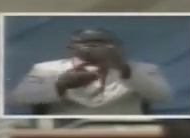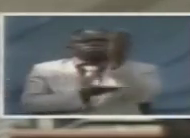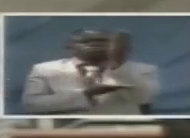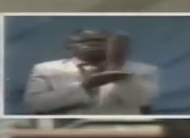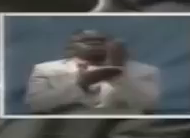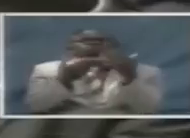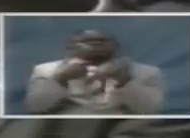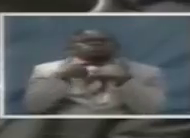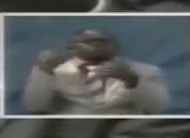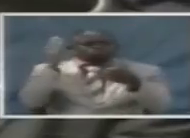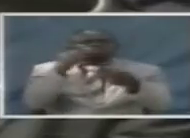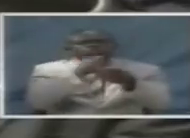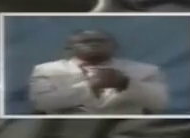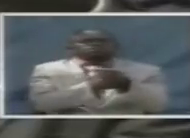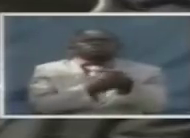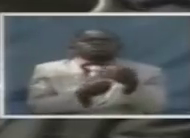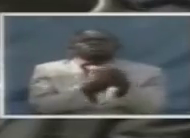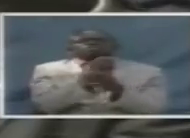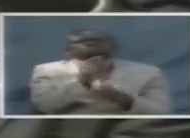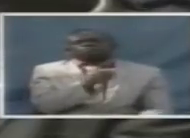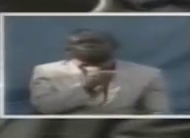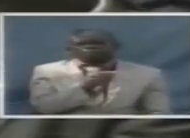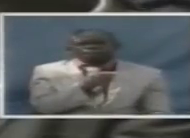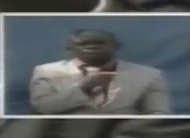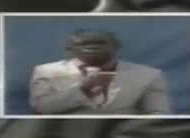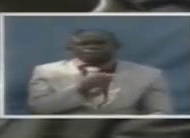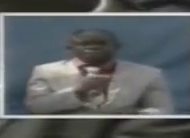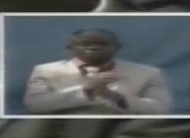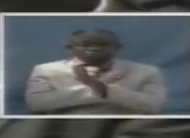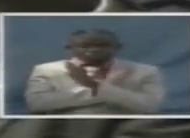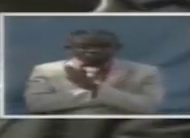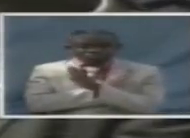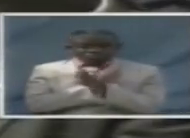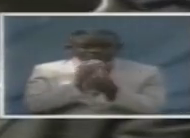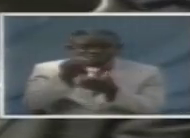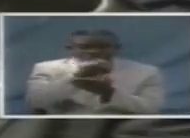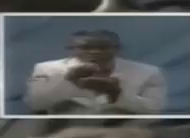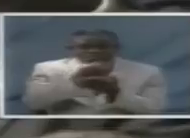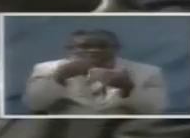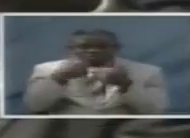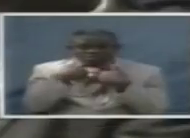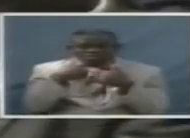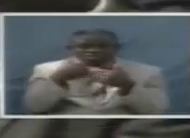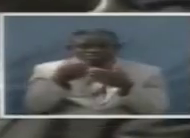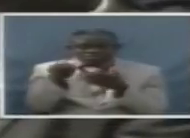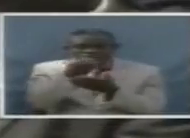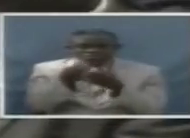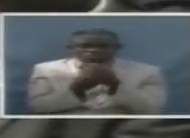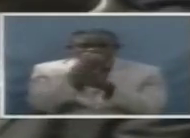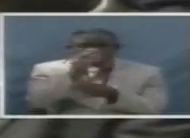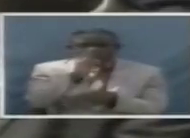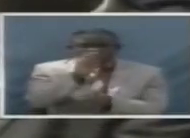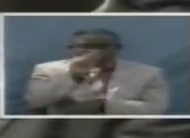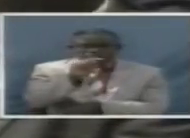Zambian economy has outpaced sub-Saharan African economic growth of 2.7%. This is